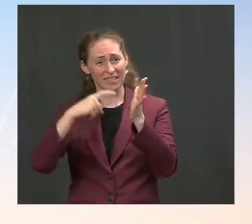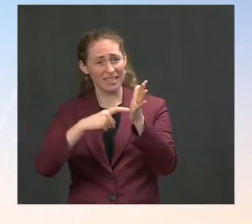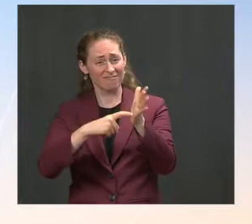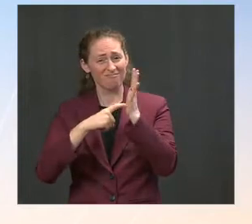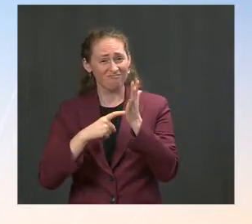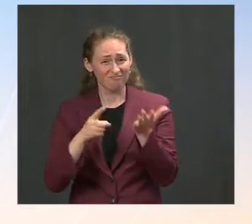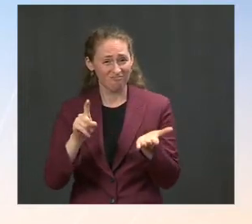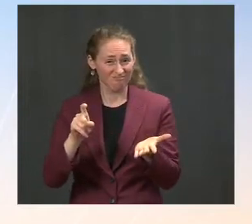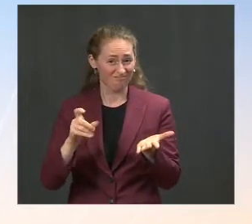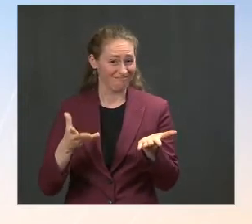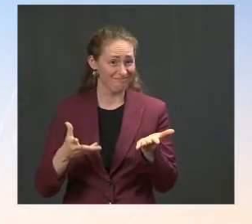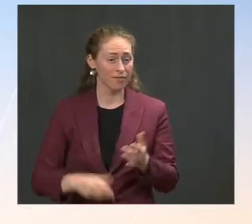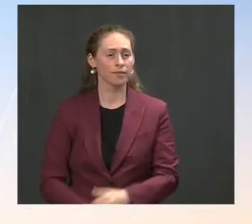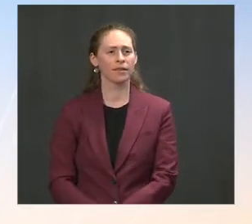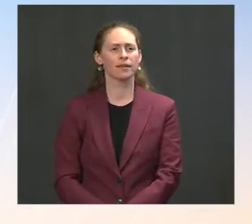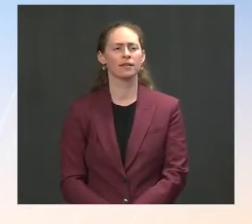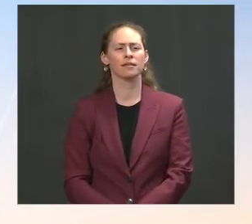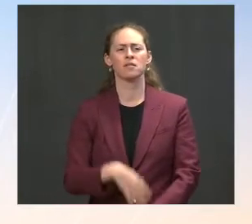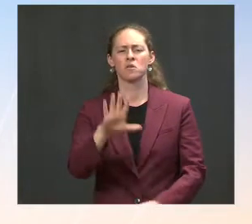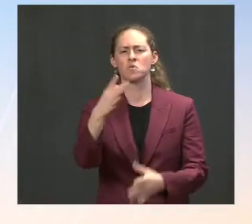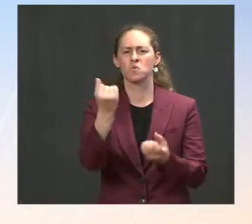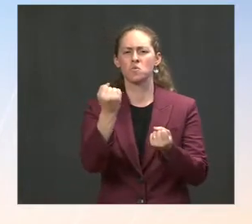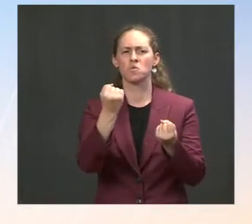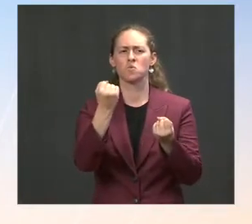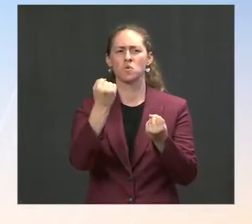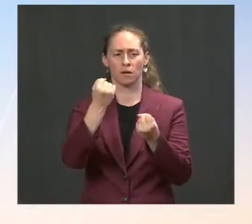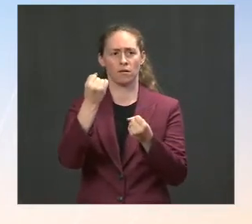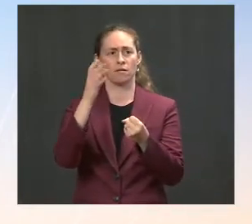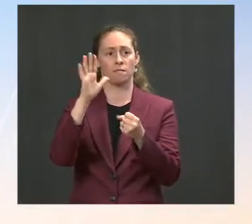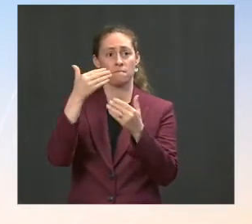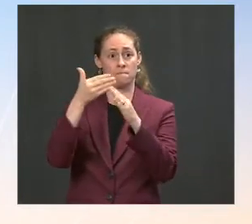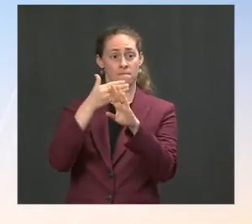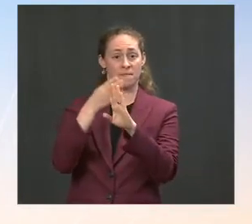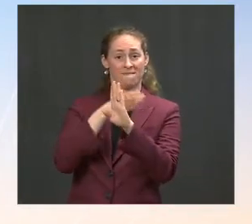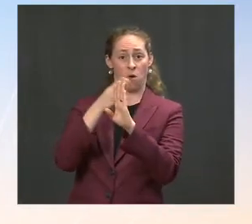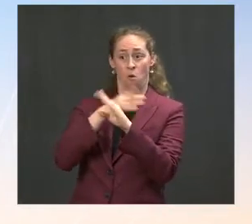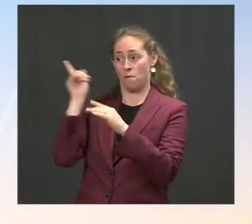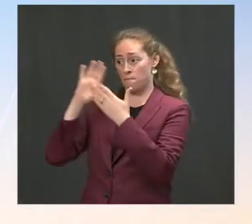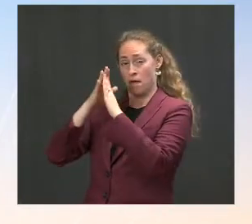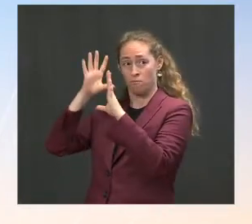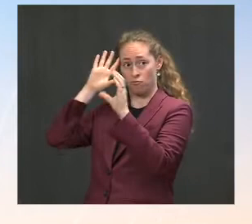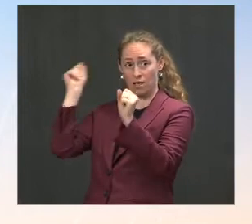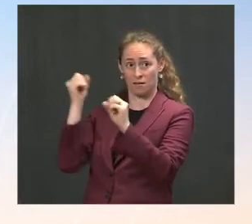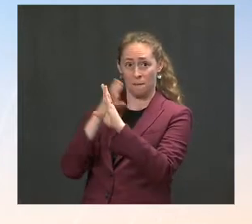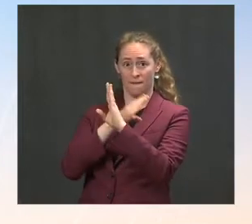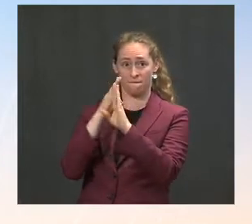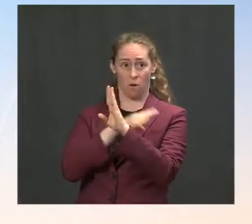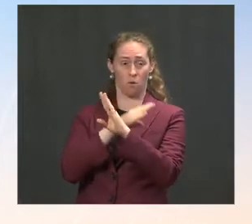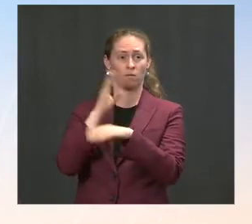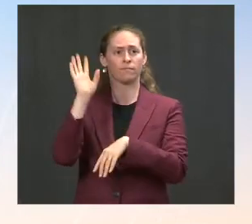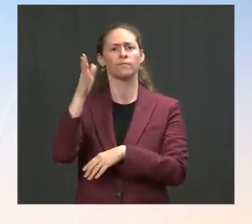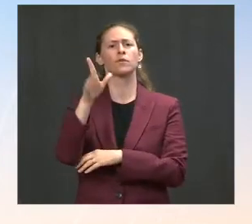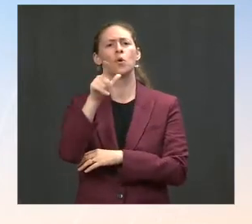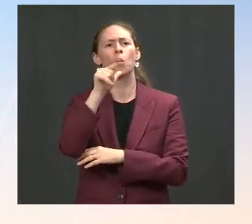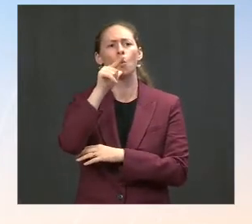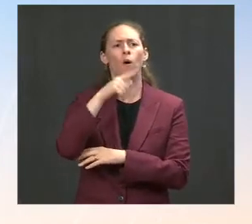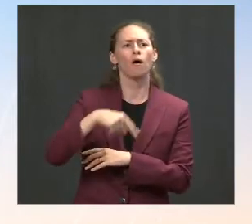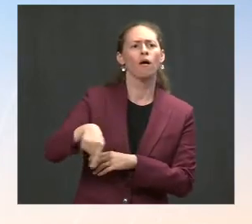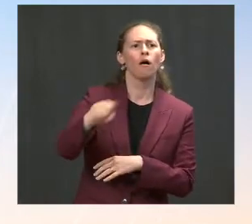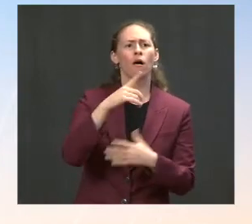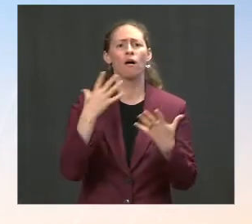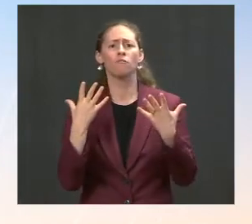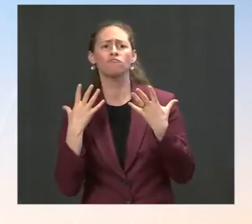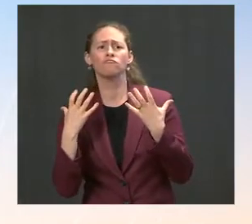let's take a step back first. In December, before the president took office, the percentage of Americans willing to get a shot was in the